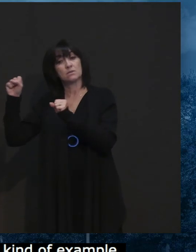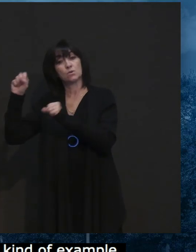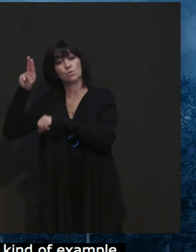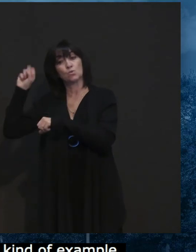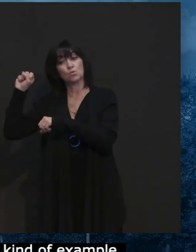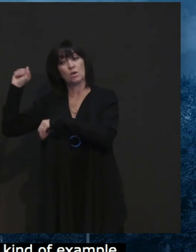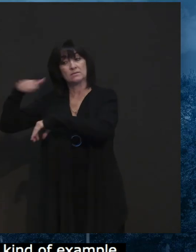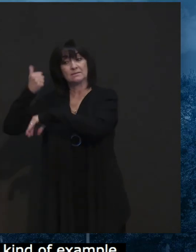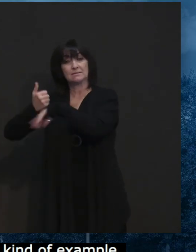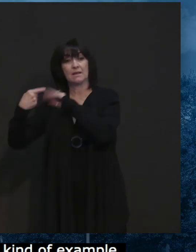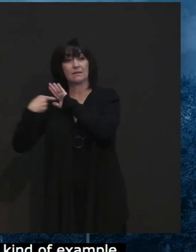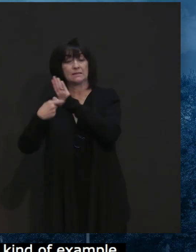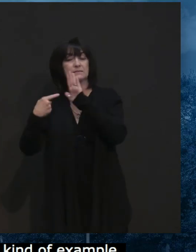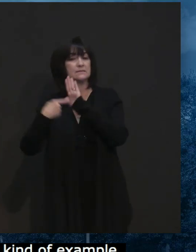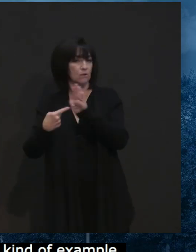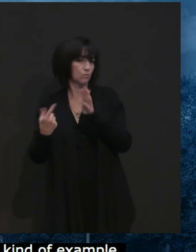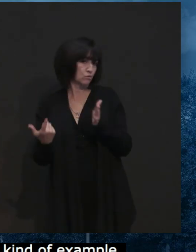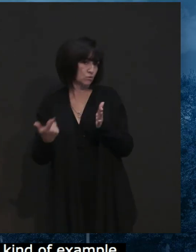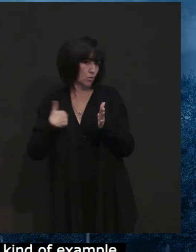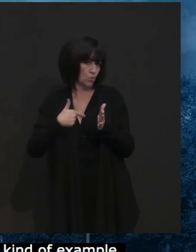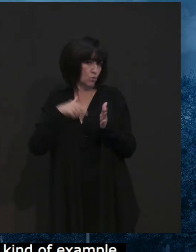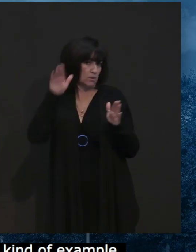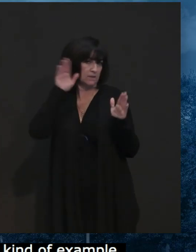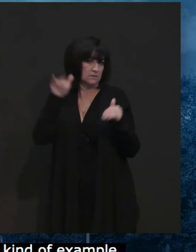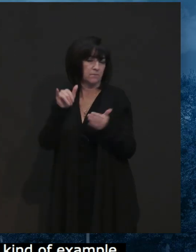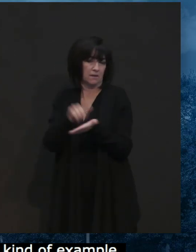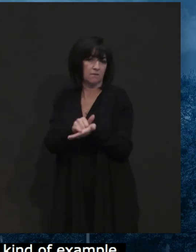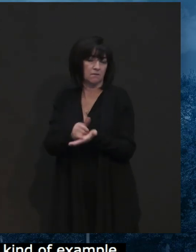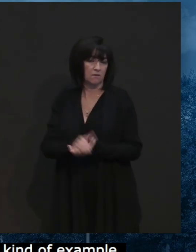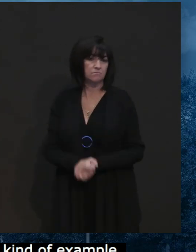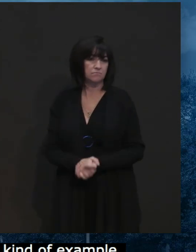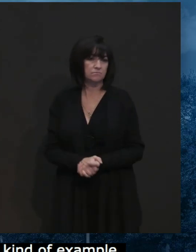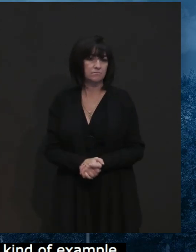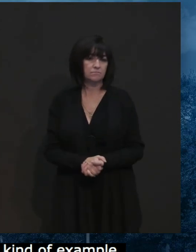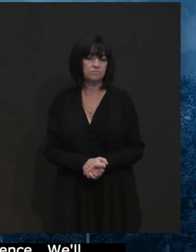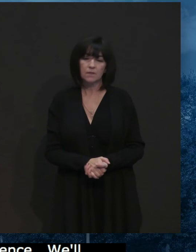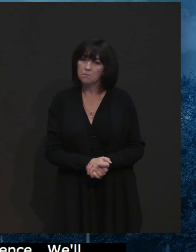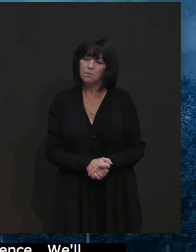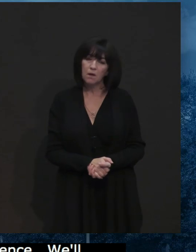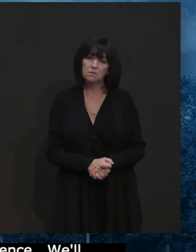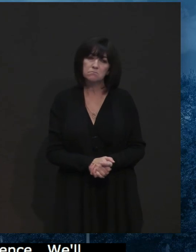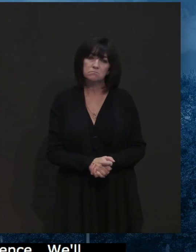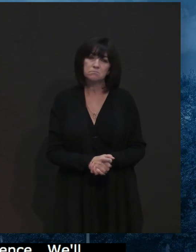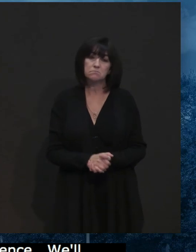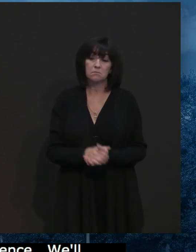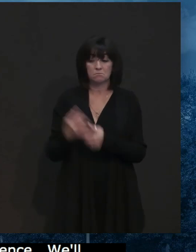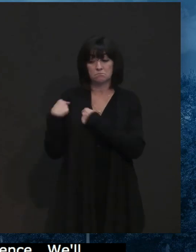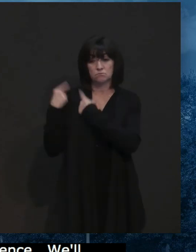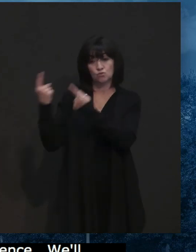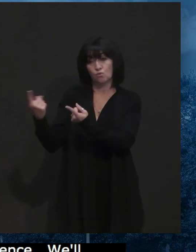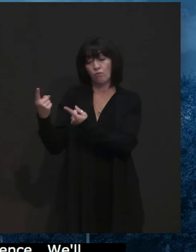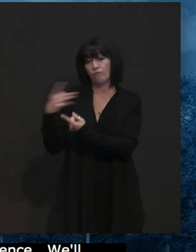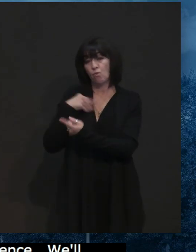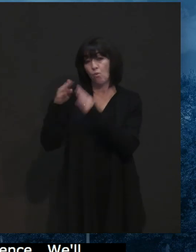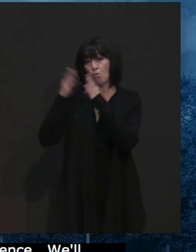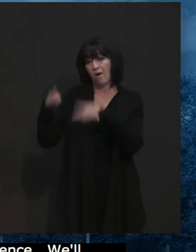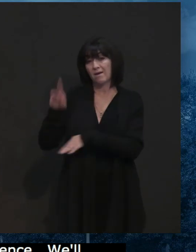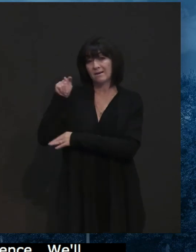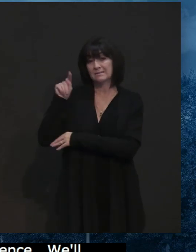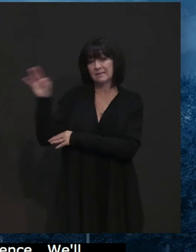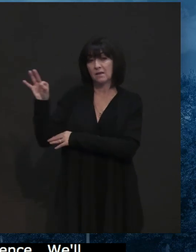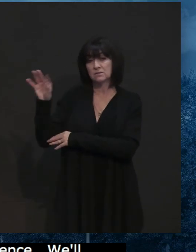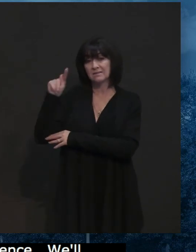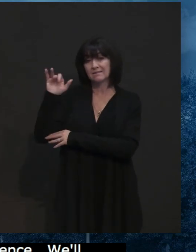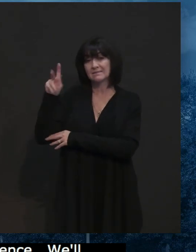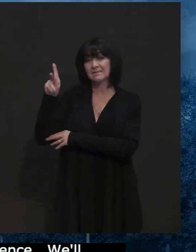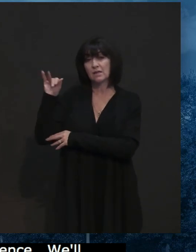so we'll expect that. But clearly, we've had a good relationship with the White House Task Force, and we expect that that'll get